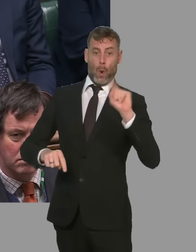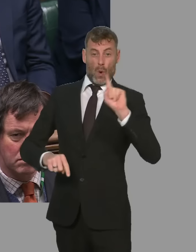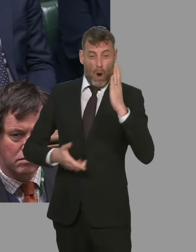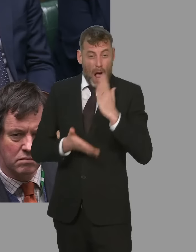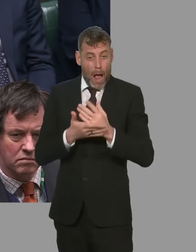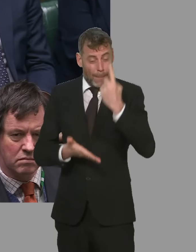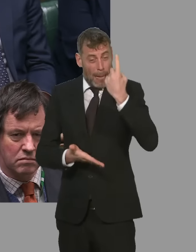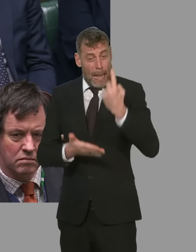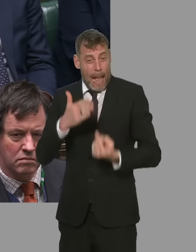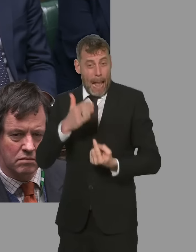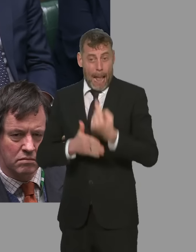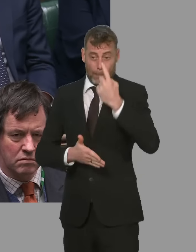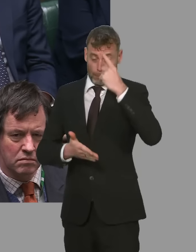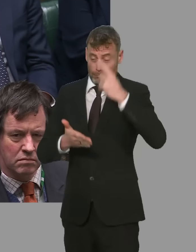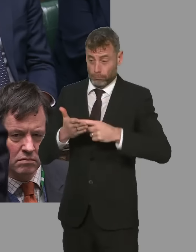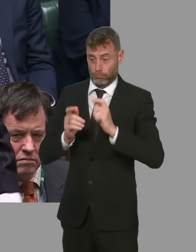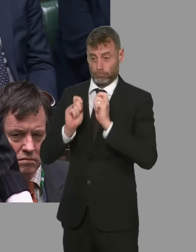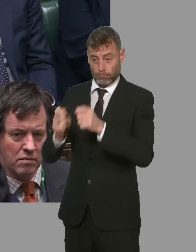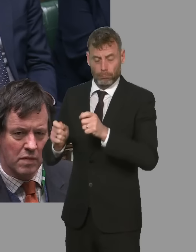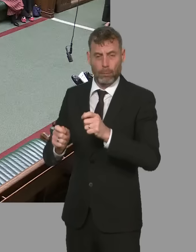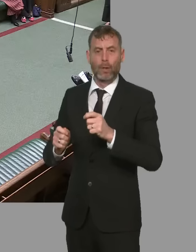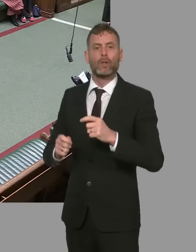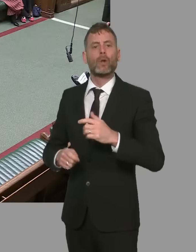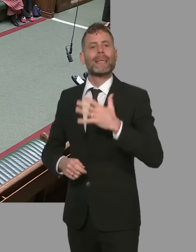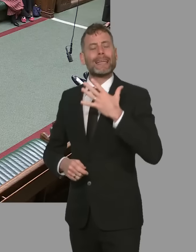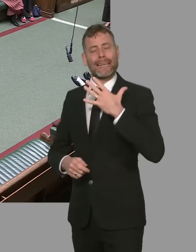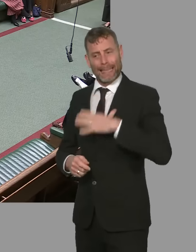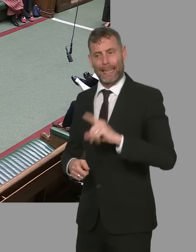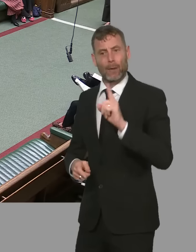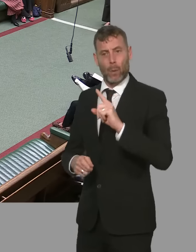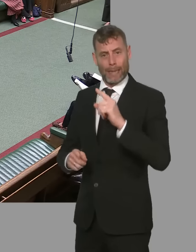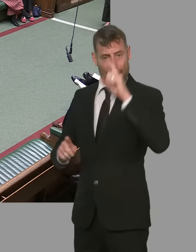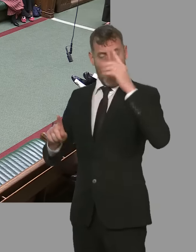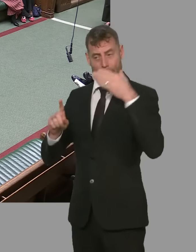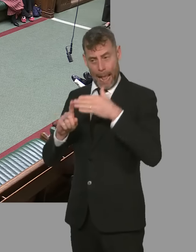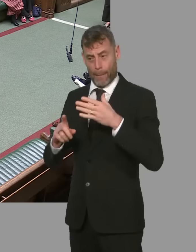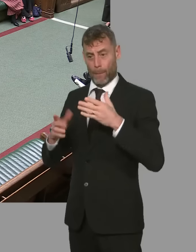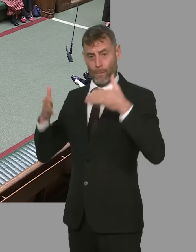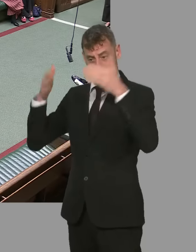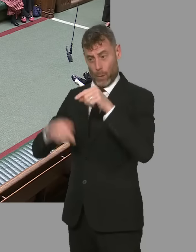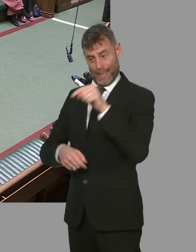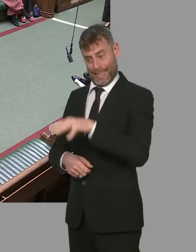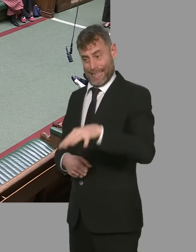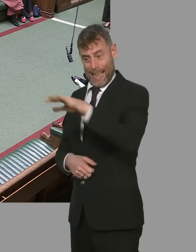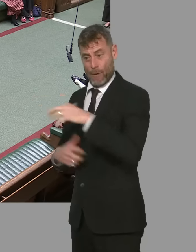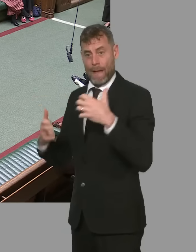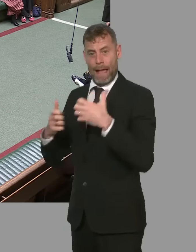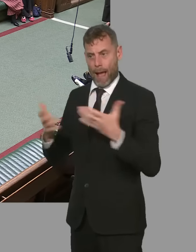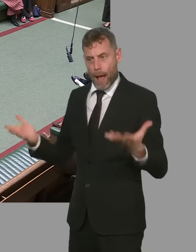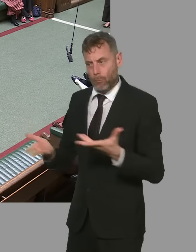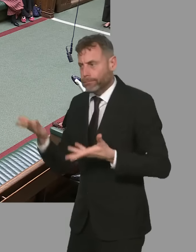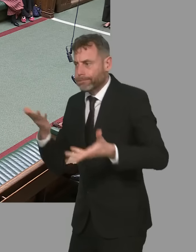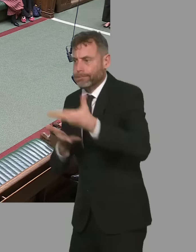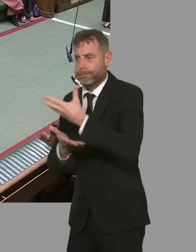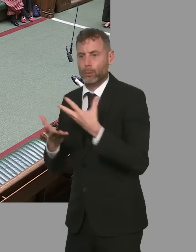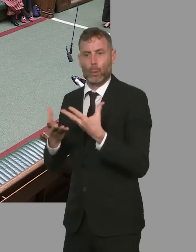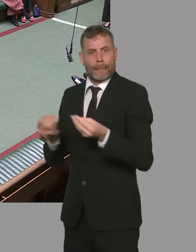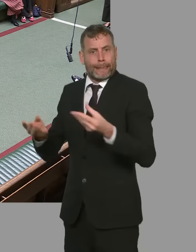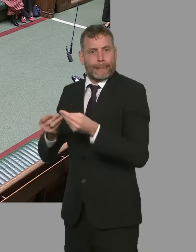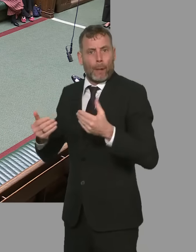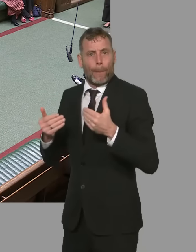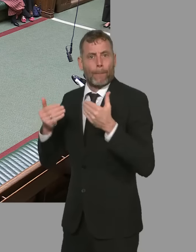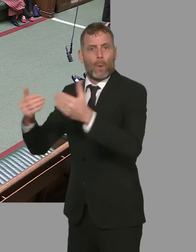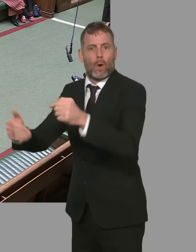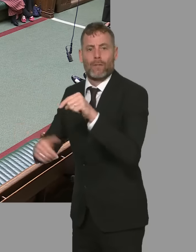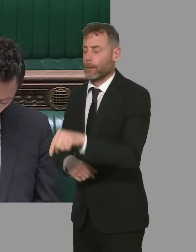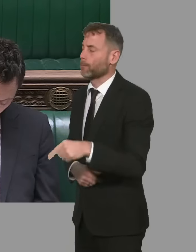meet with me to discuss supporting my amendments? Secretary of State. Well, I'm always happy to meet with the honourable gentleman, and the House